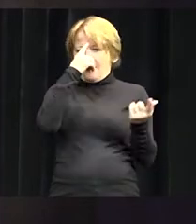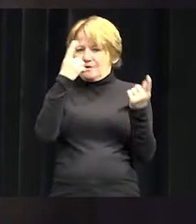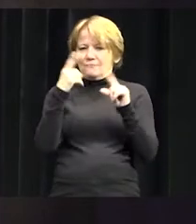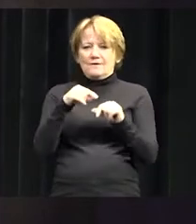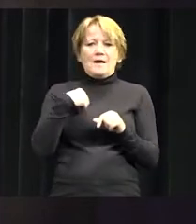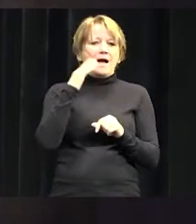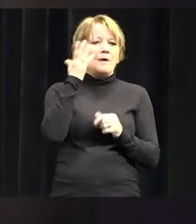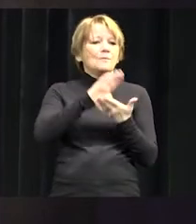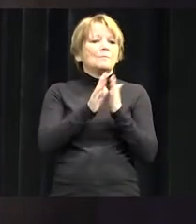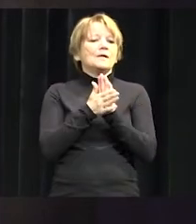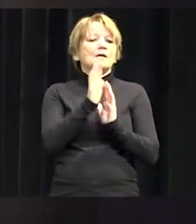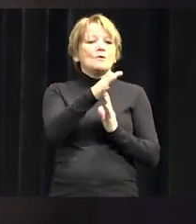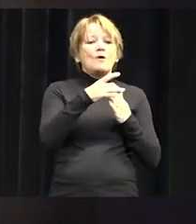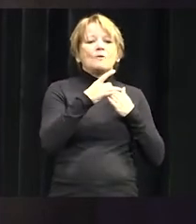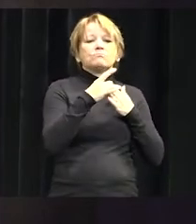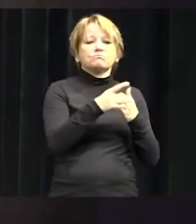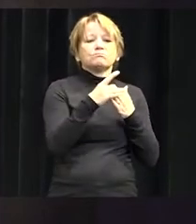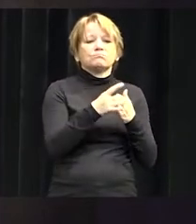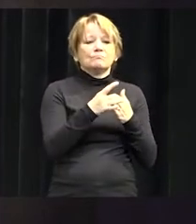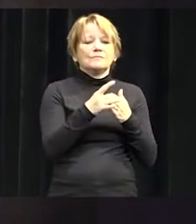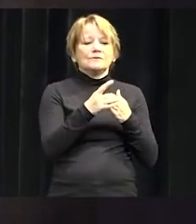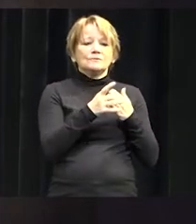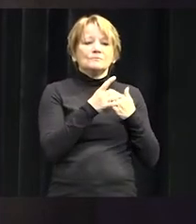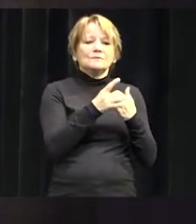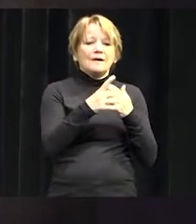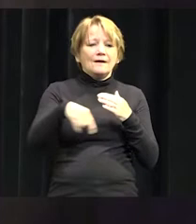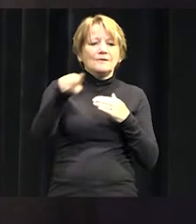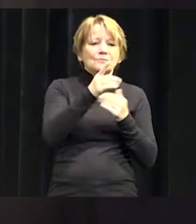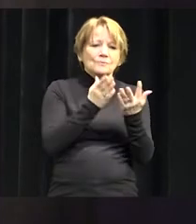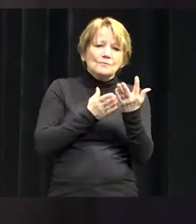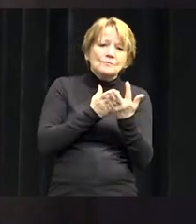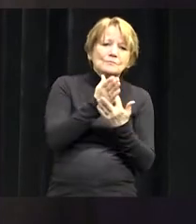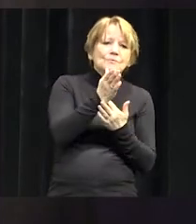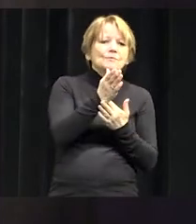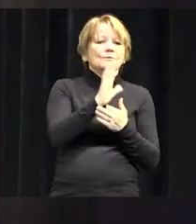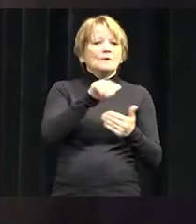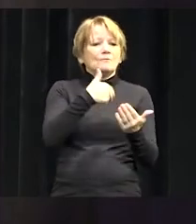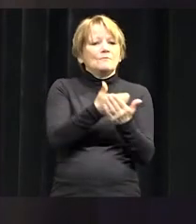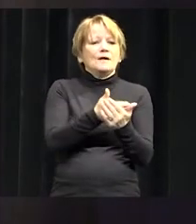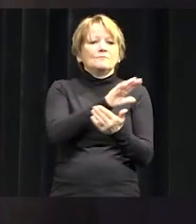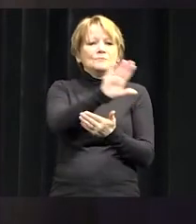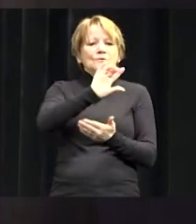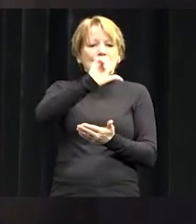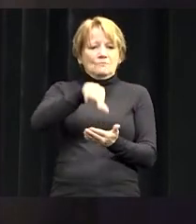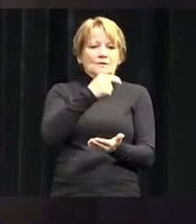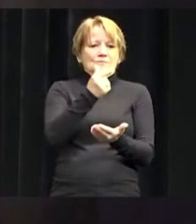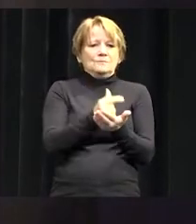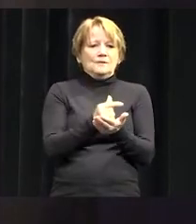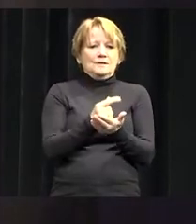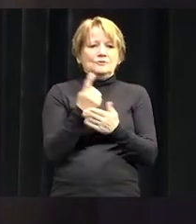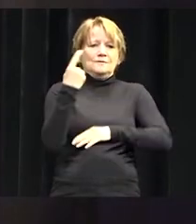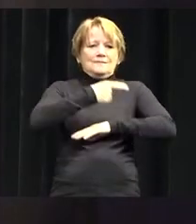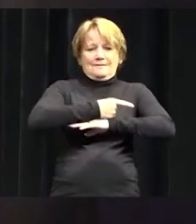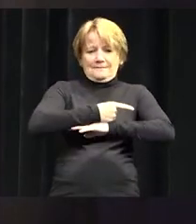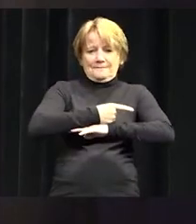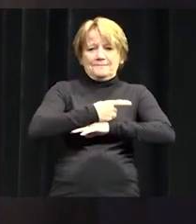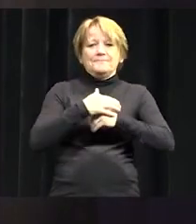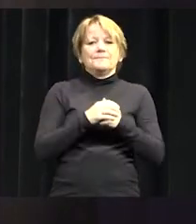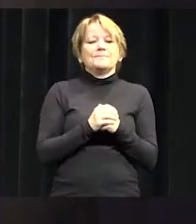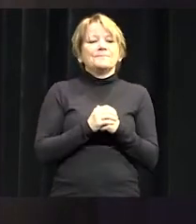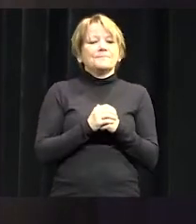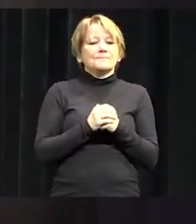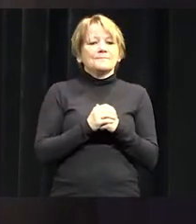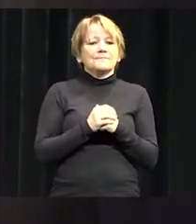and i told you from day one it would not be an easy journey we would have a lot of turbulence